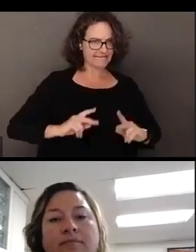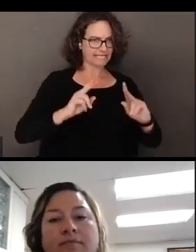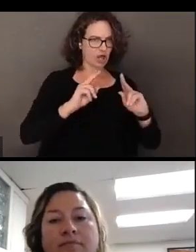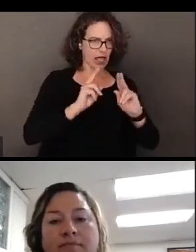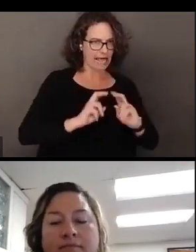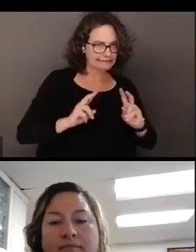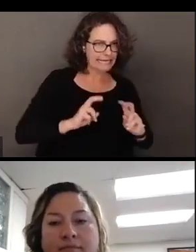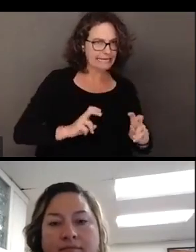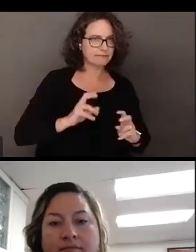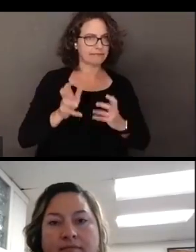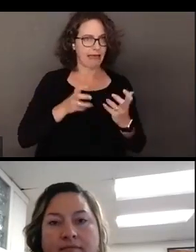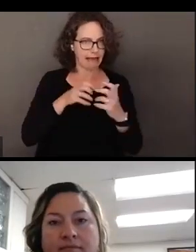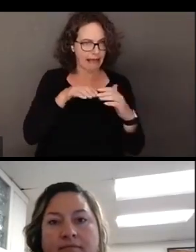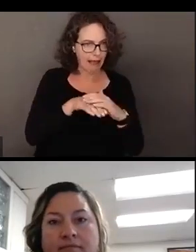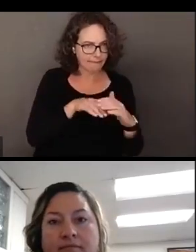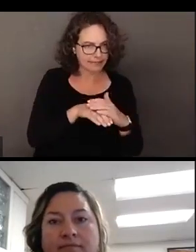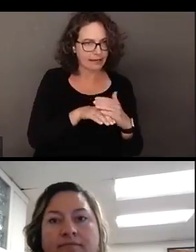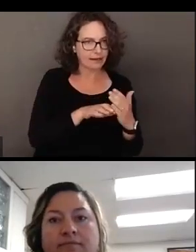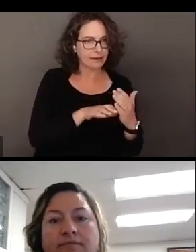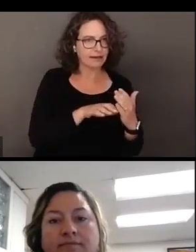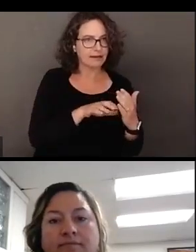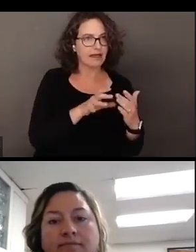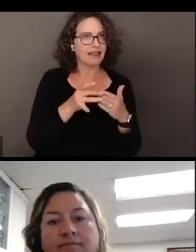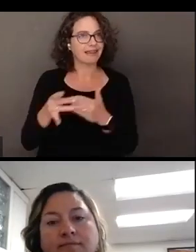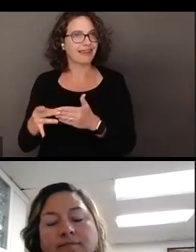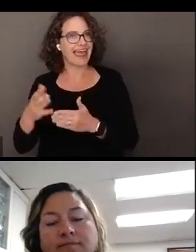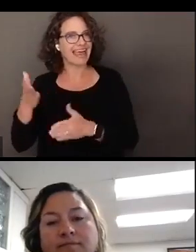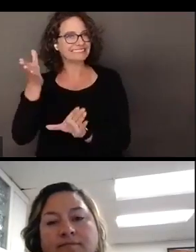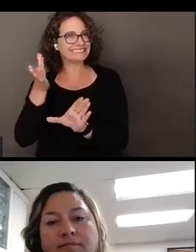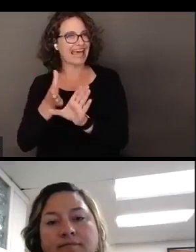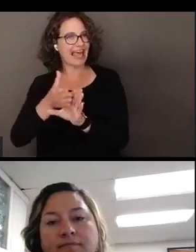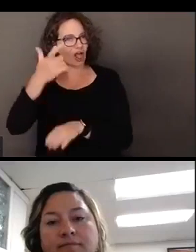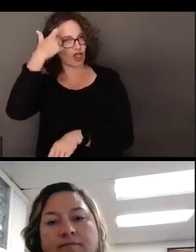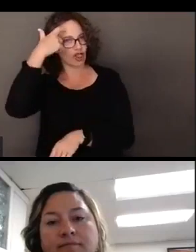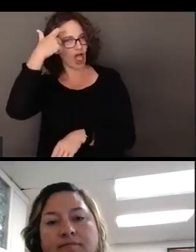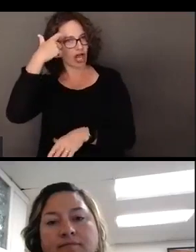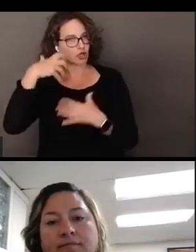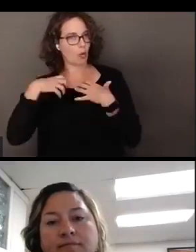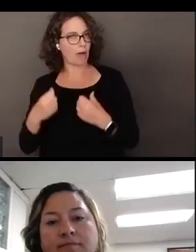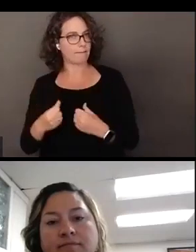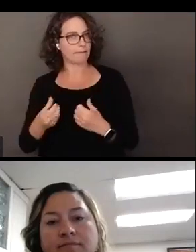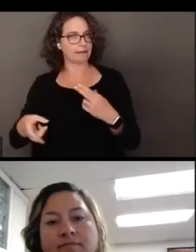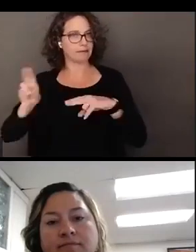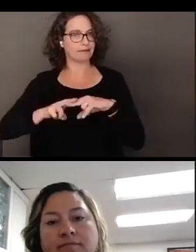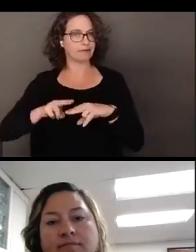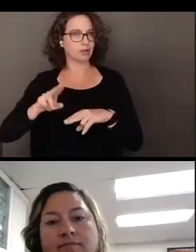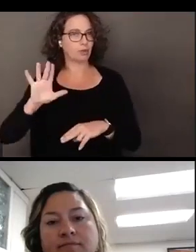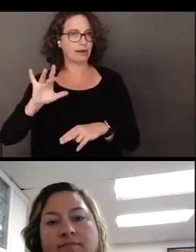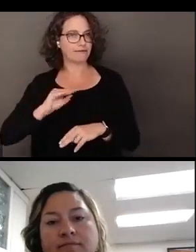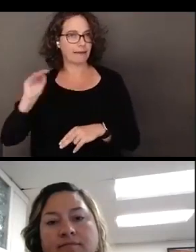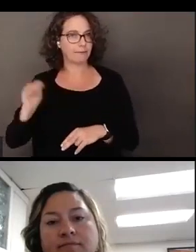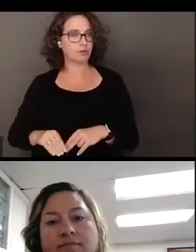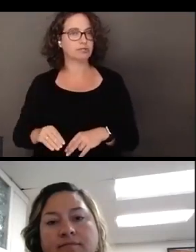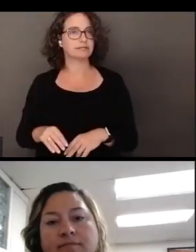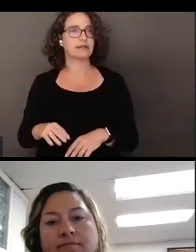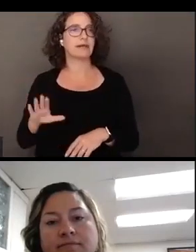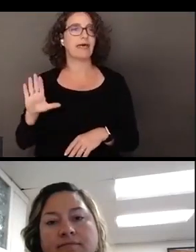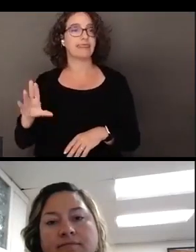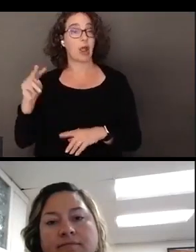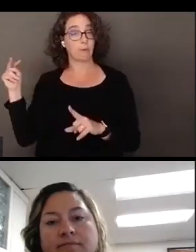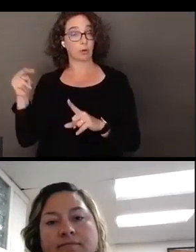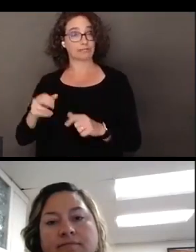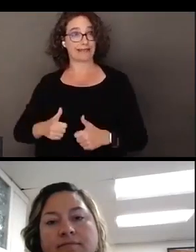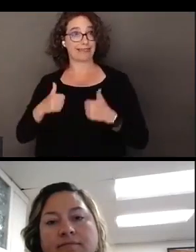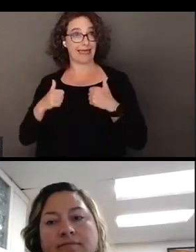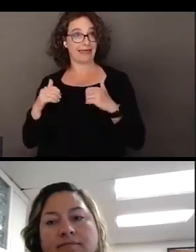accommodations, that people's psychological well-being increased by 28%, their existential well-being by 21%, and then their perceived level of